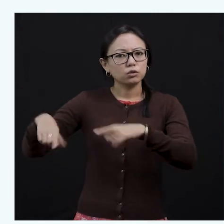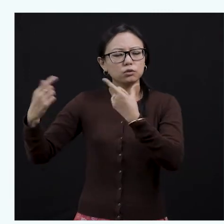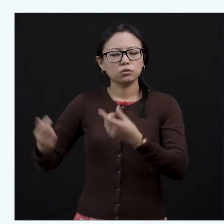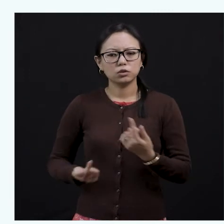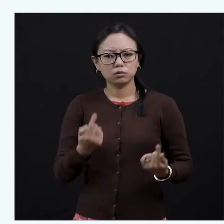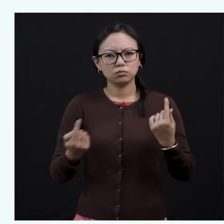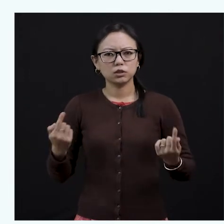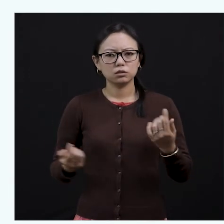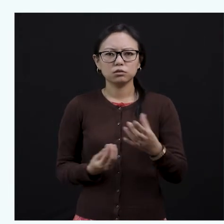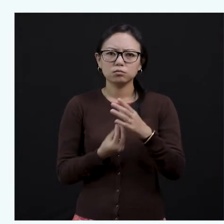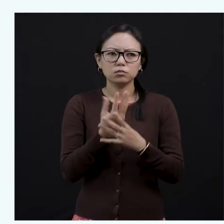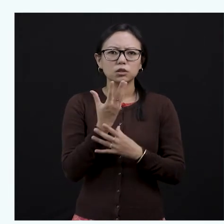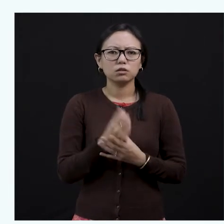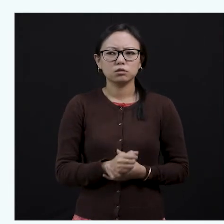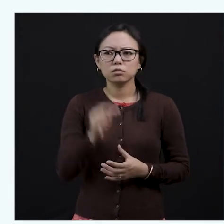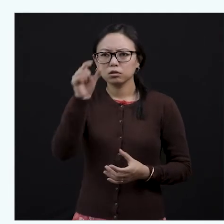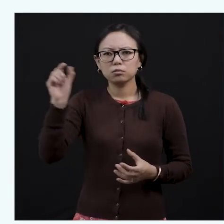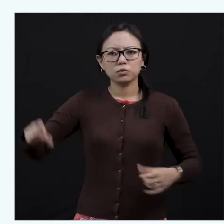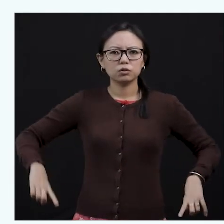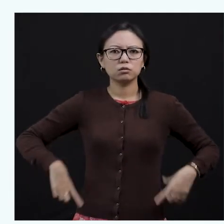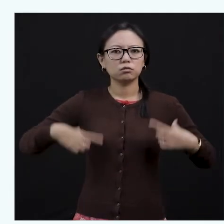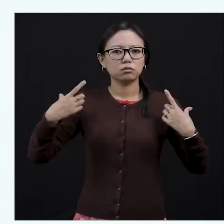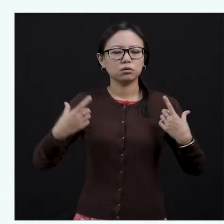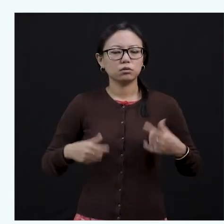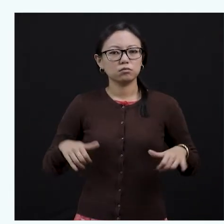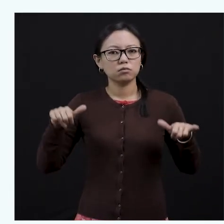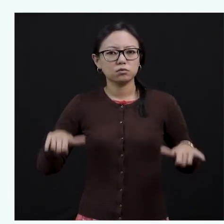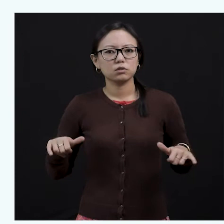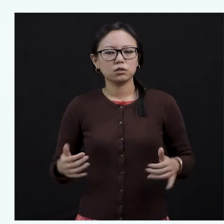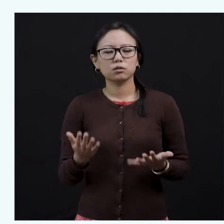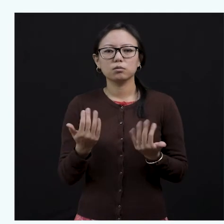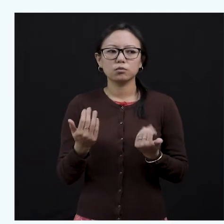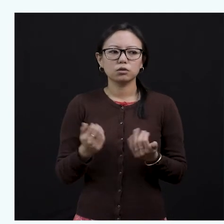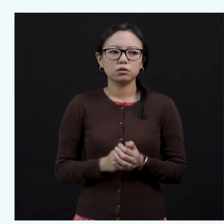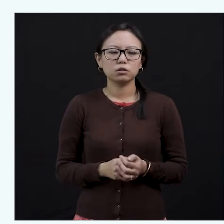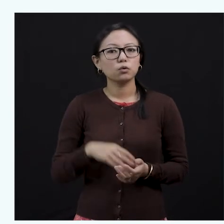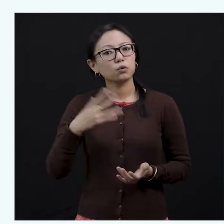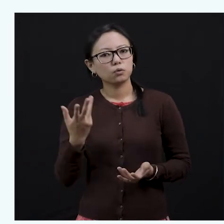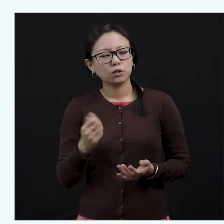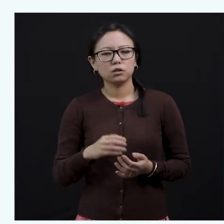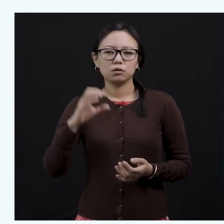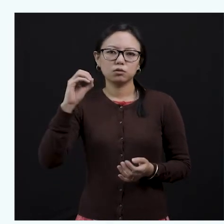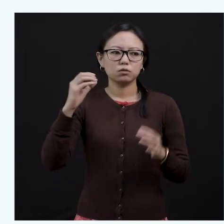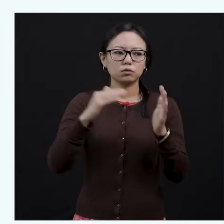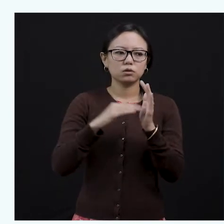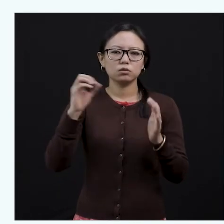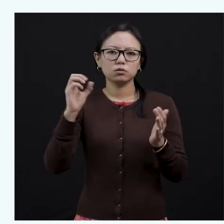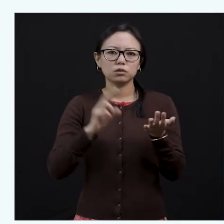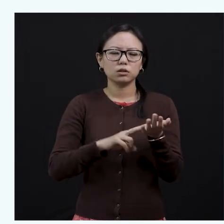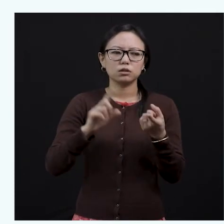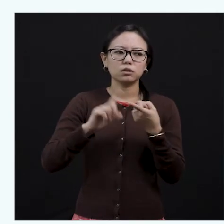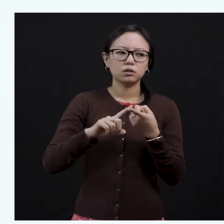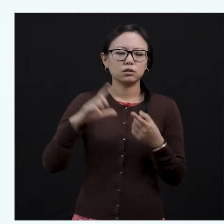the good part of the sun, and it's all because of this ozone layer, okay? If there is no ozone layer, the life